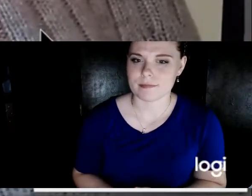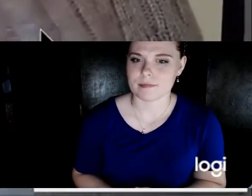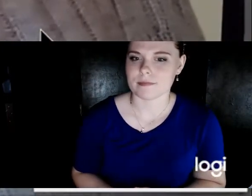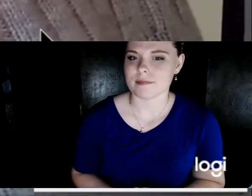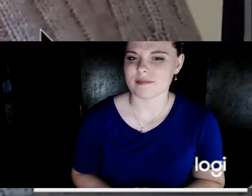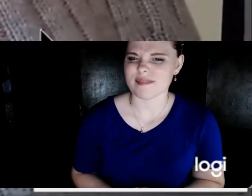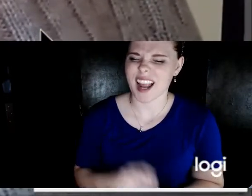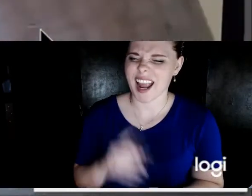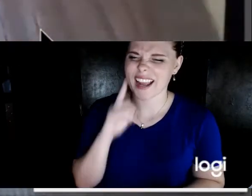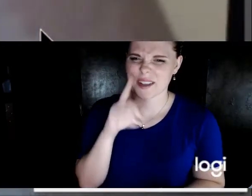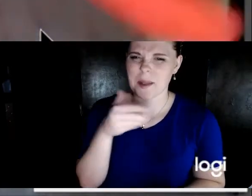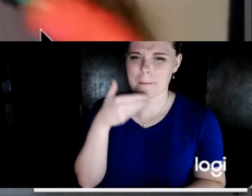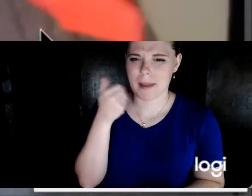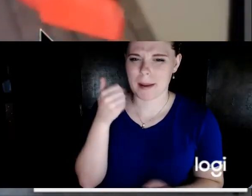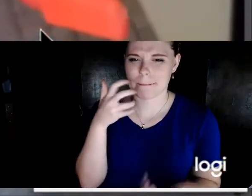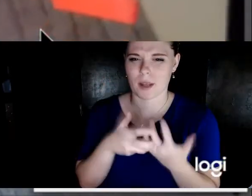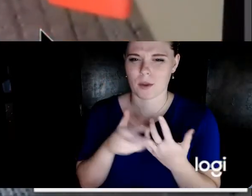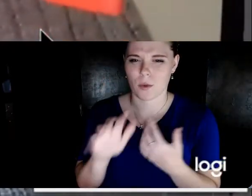photo.